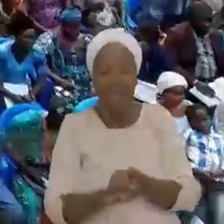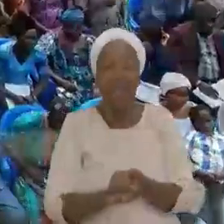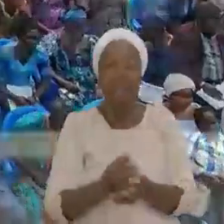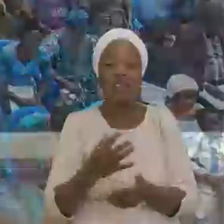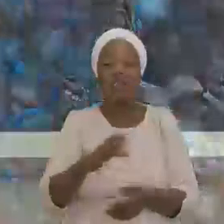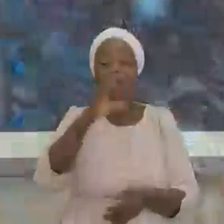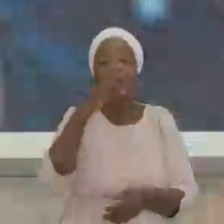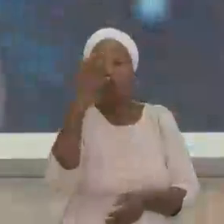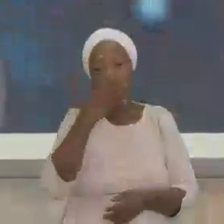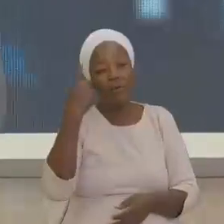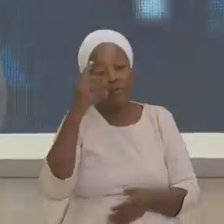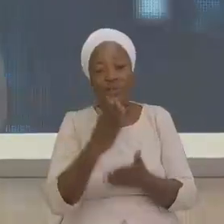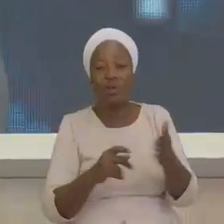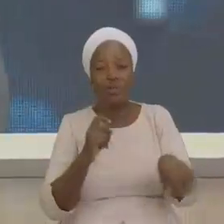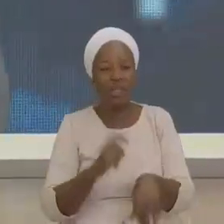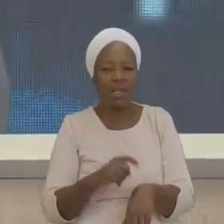some time.